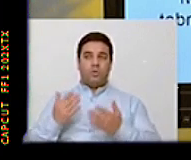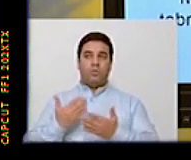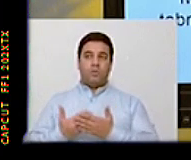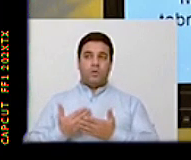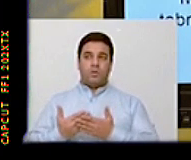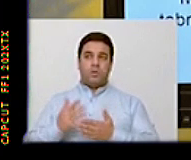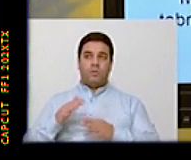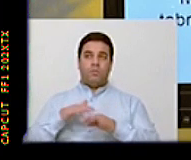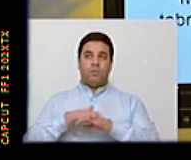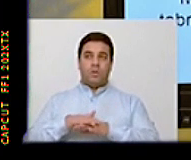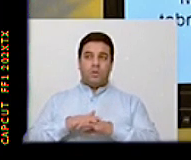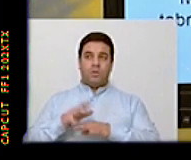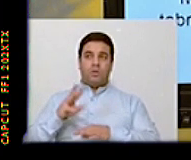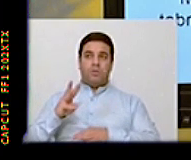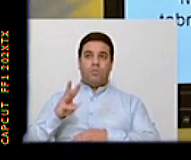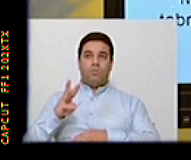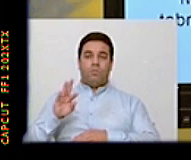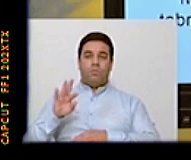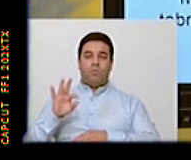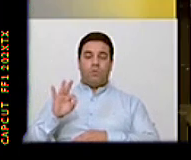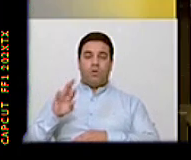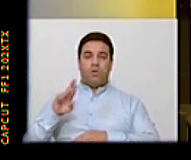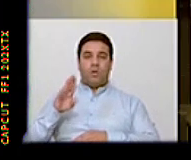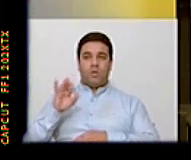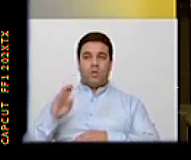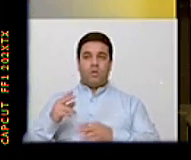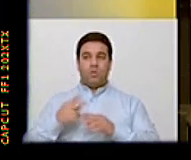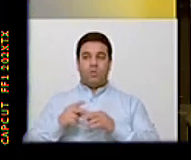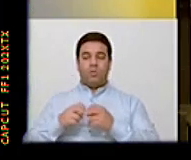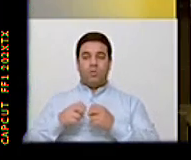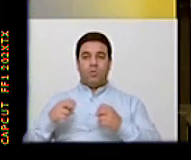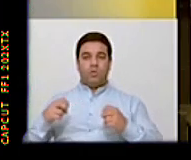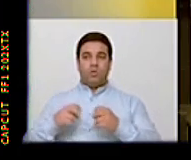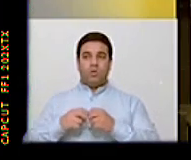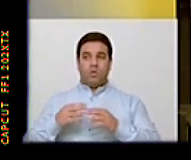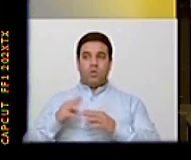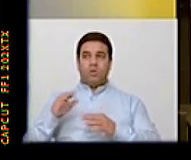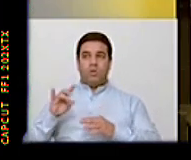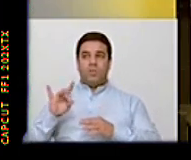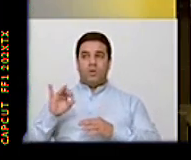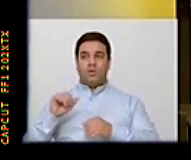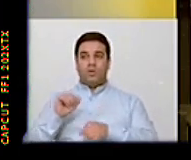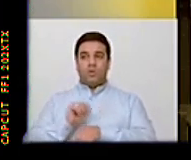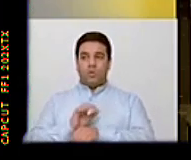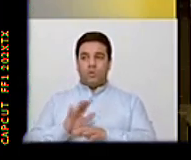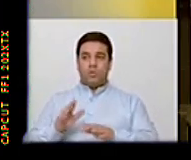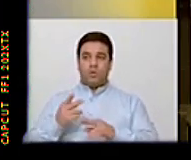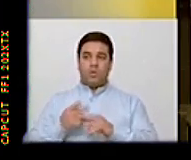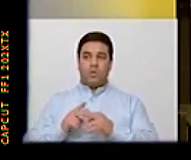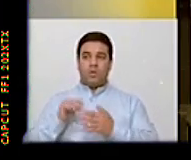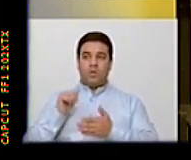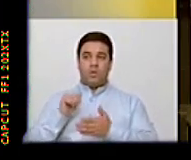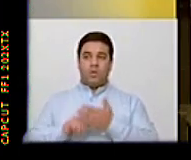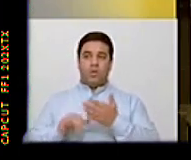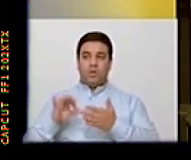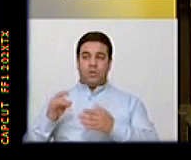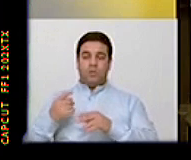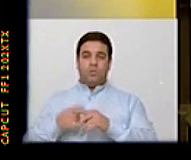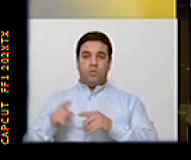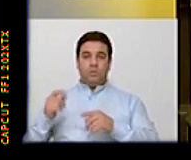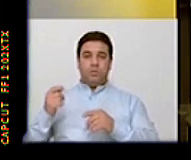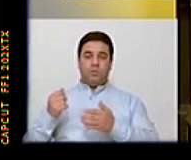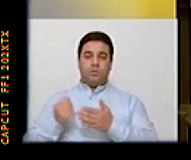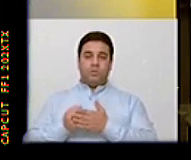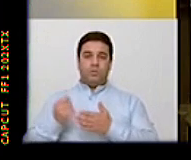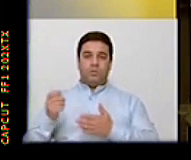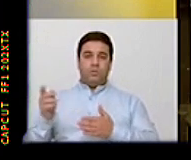Masalan, matematik mayatnikni yoki pruzhinali mayatnikni tebranishini to'xtatmasligi uchun har safar uni ma'lum